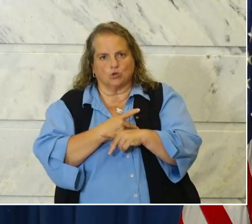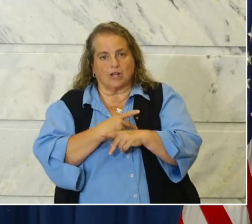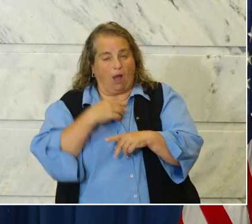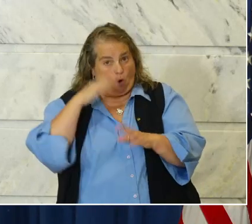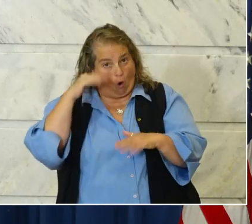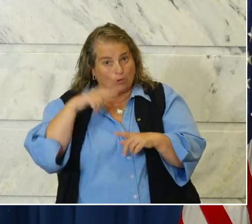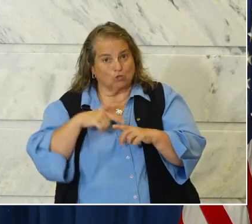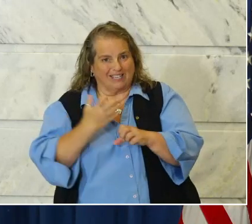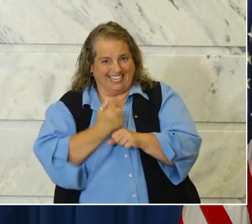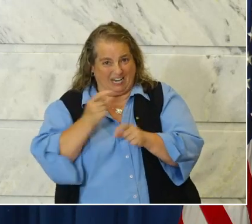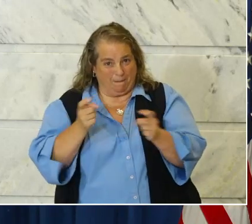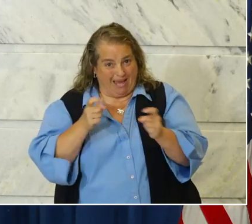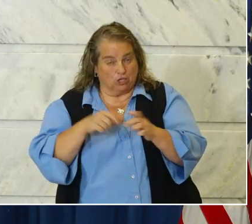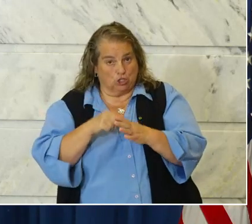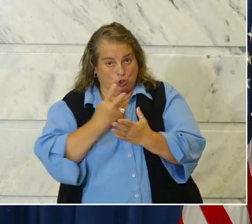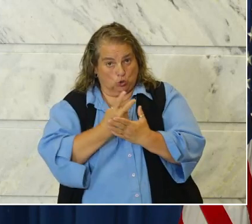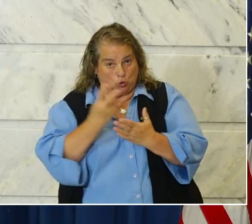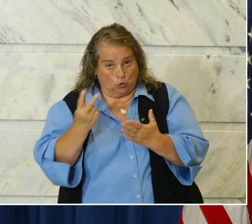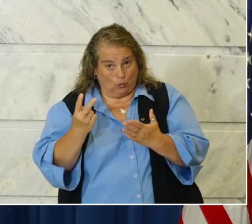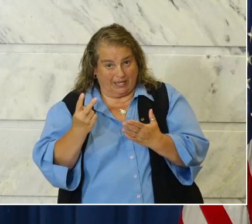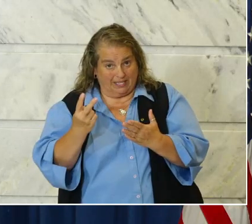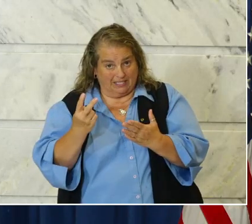managed in 2 weeks, get the right